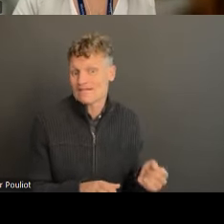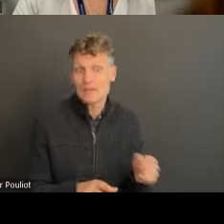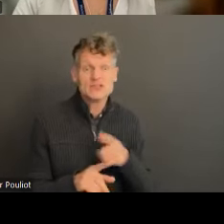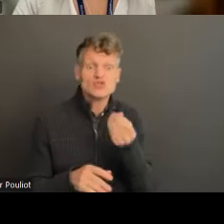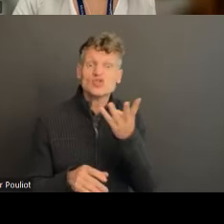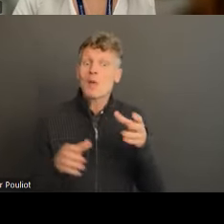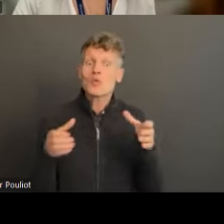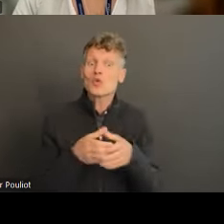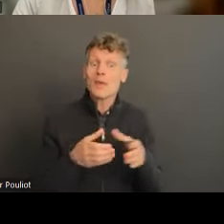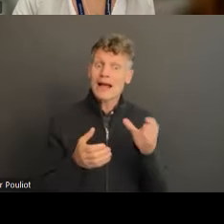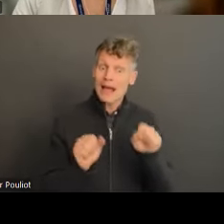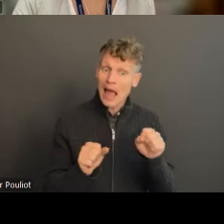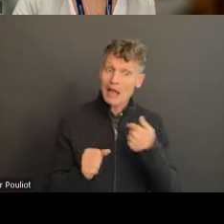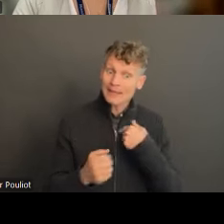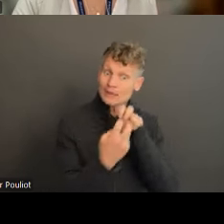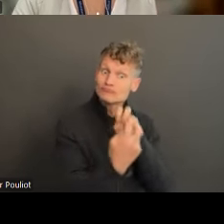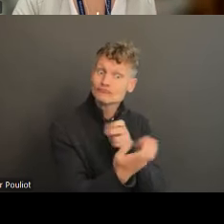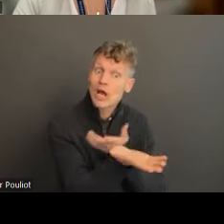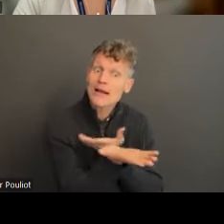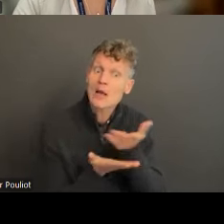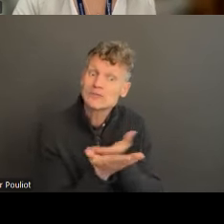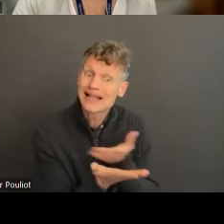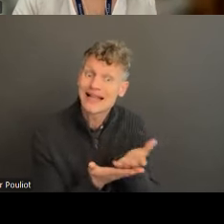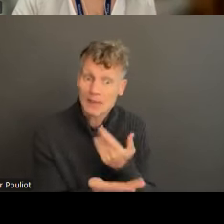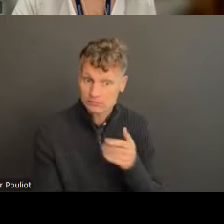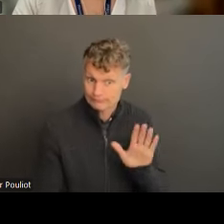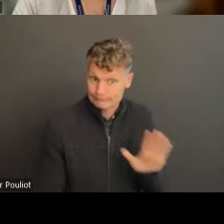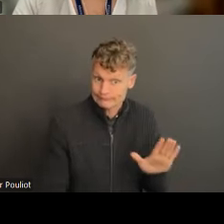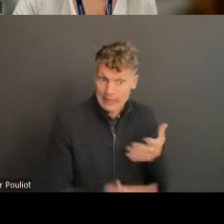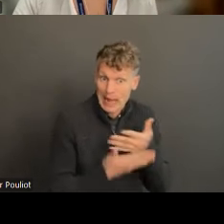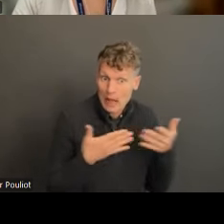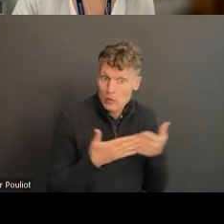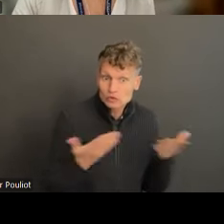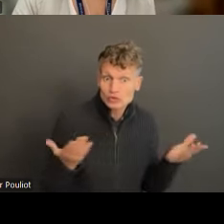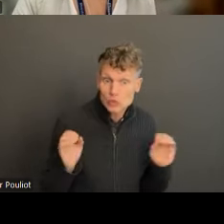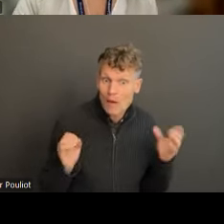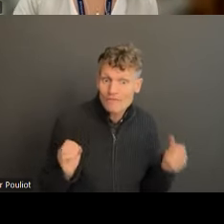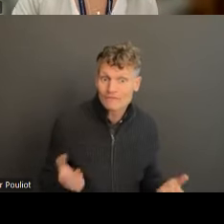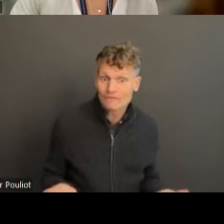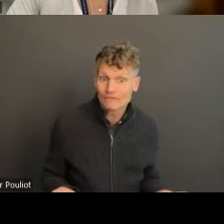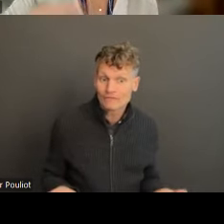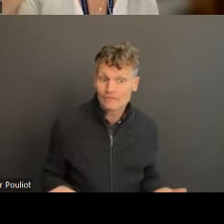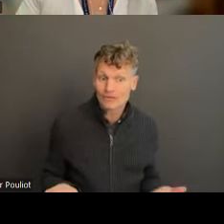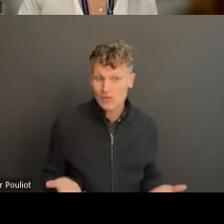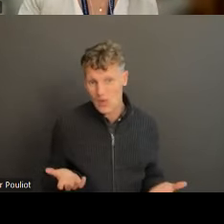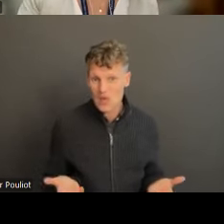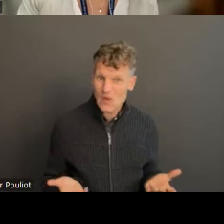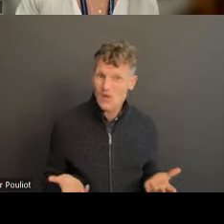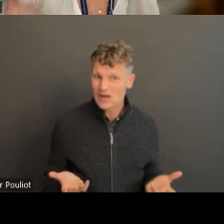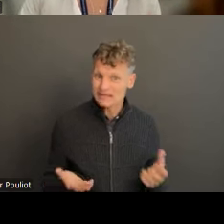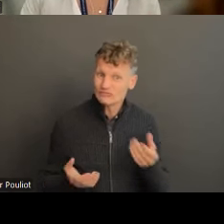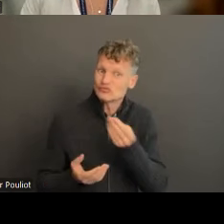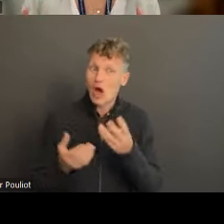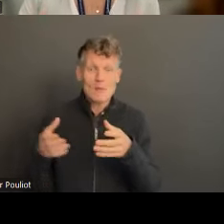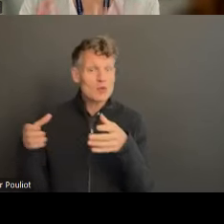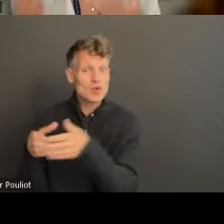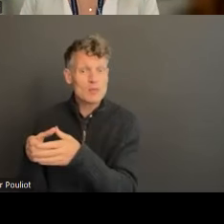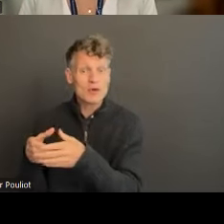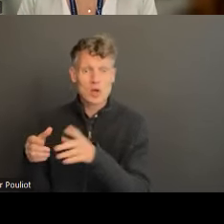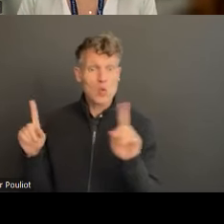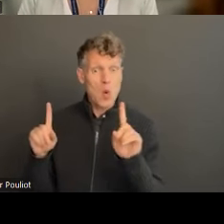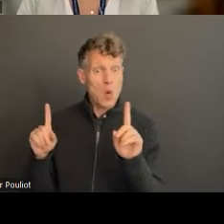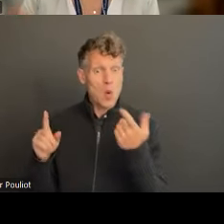population that has been identified previously that does not have access, for instance, to counseling, does not have access to the screening